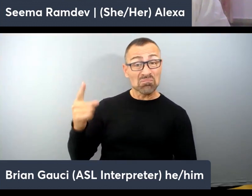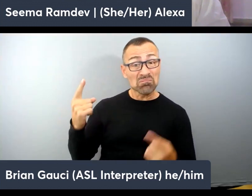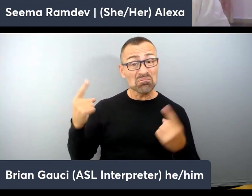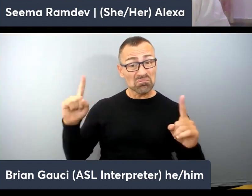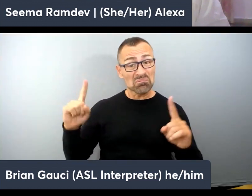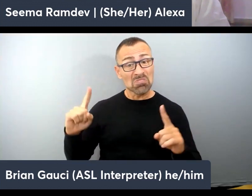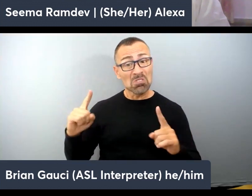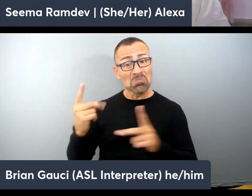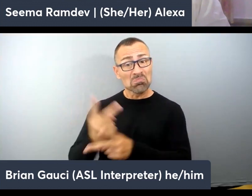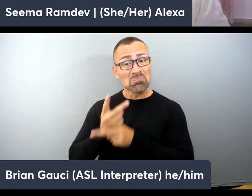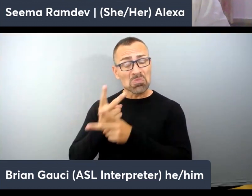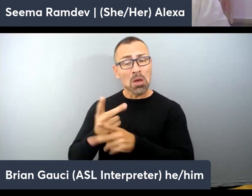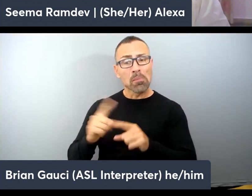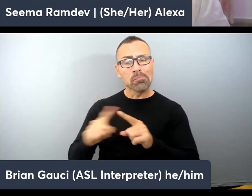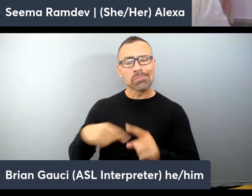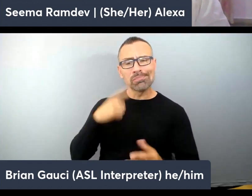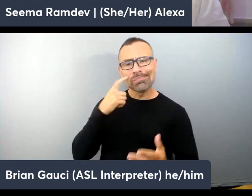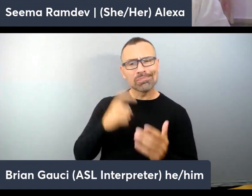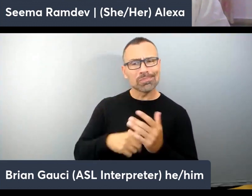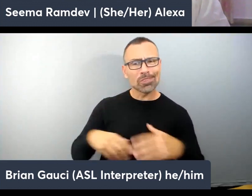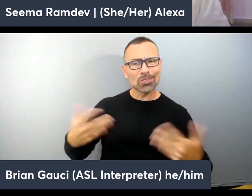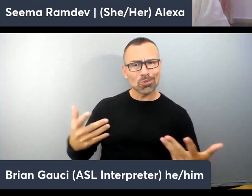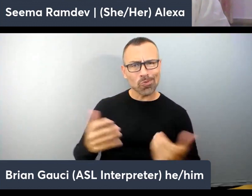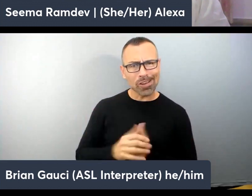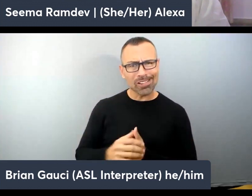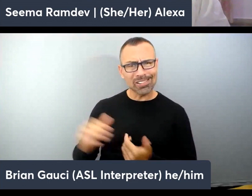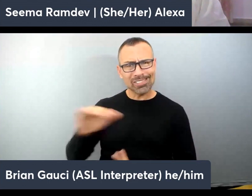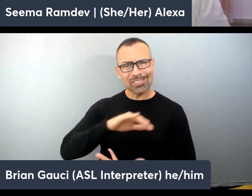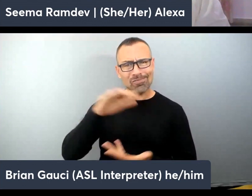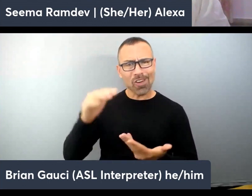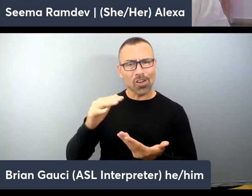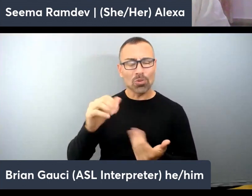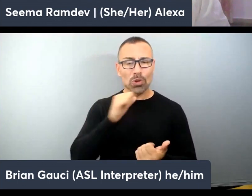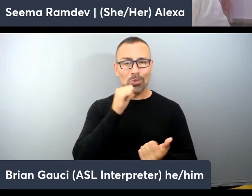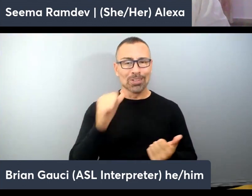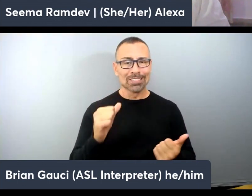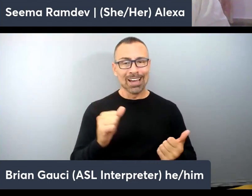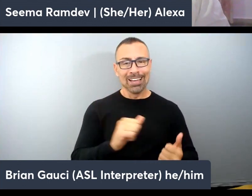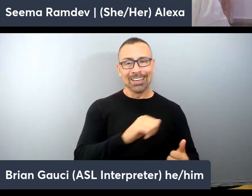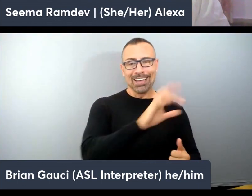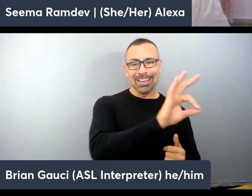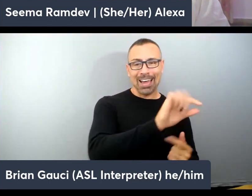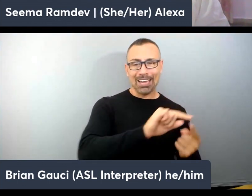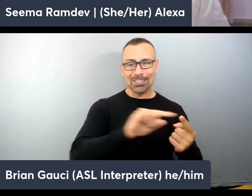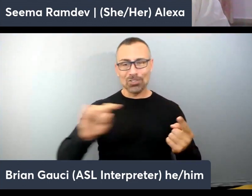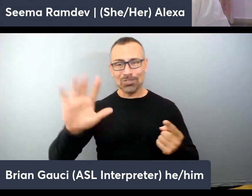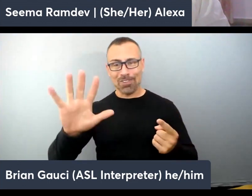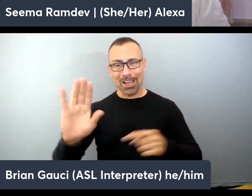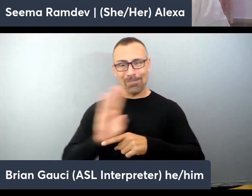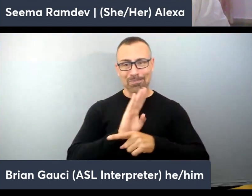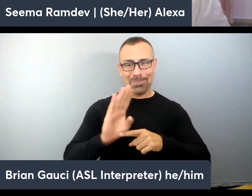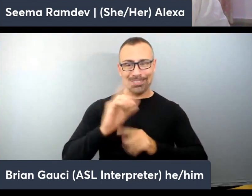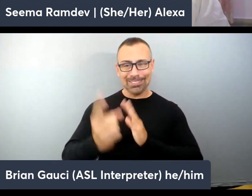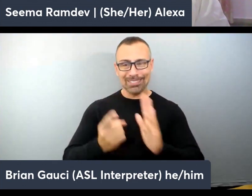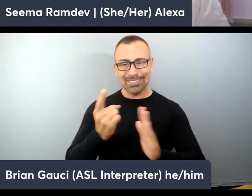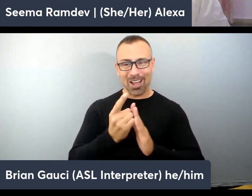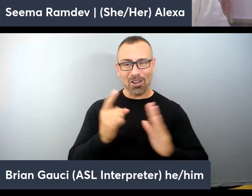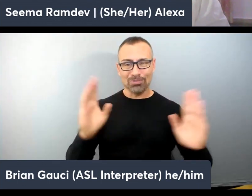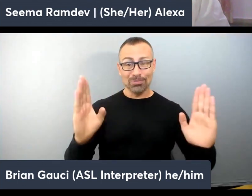time, they observed that event volume outside of business hours was significantly lower than the volume throughout the